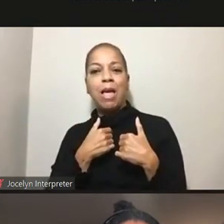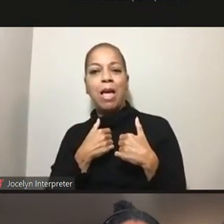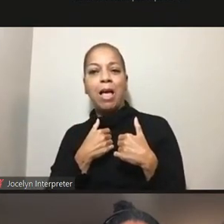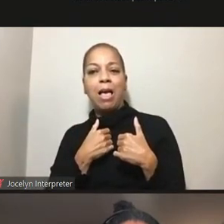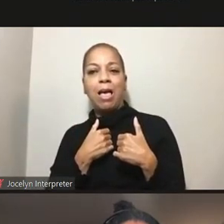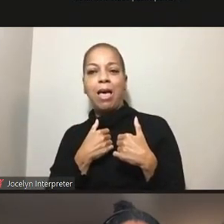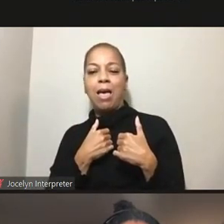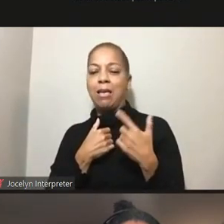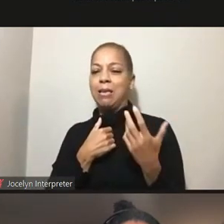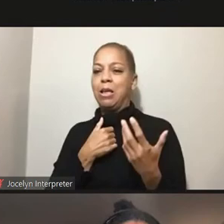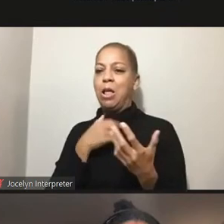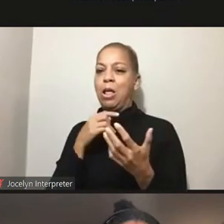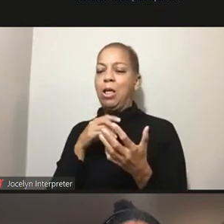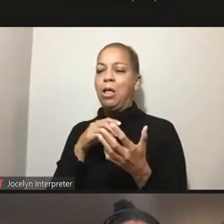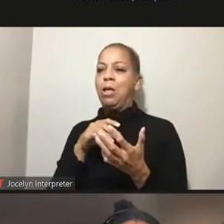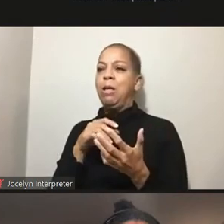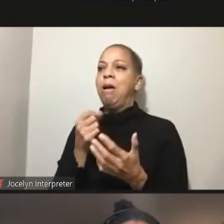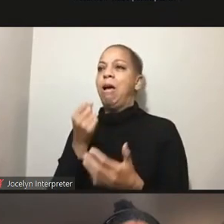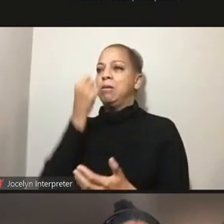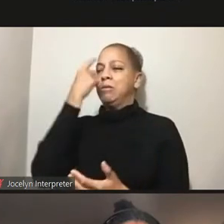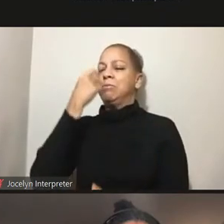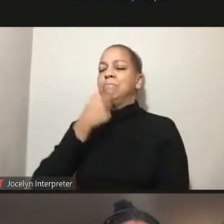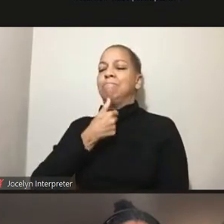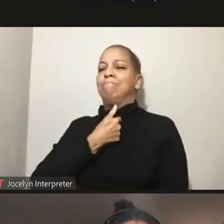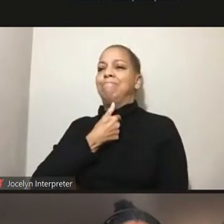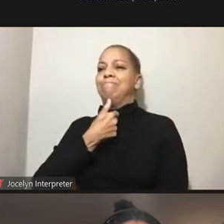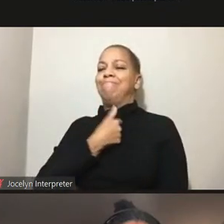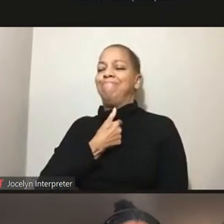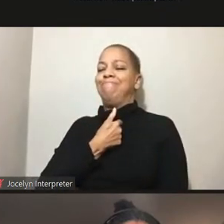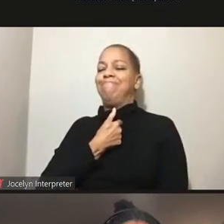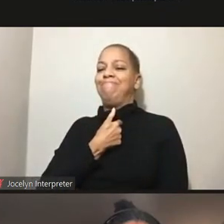that understanding of myself,